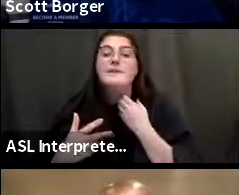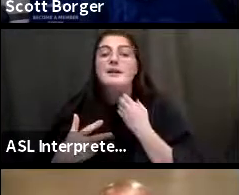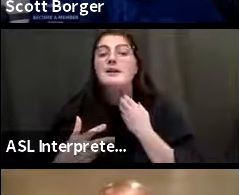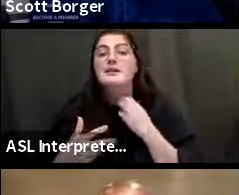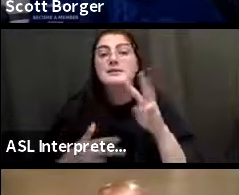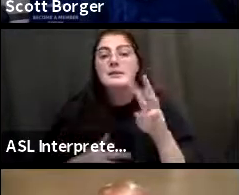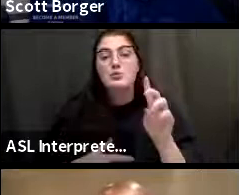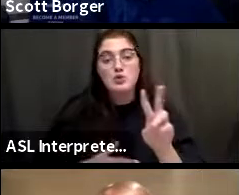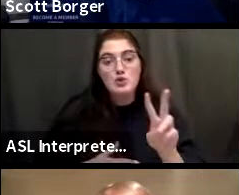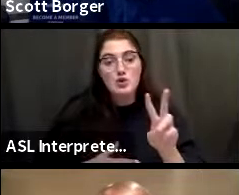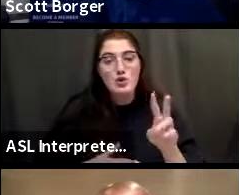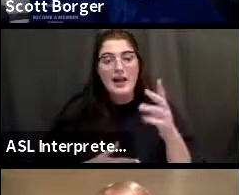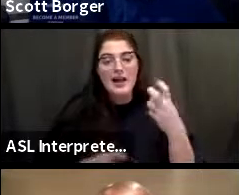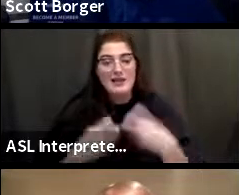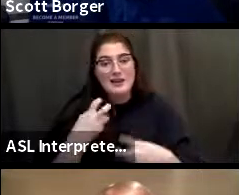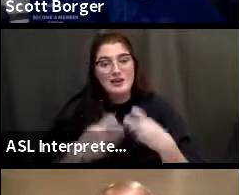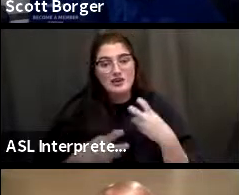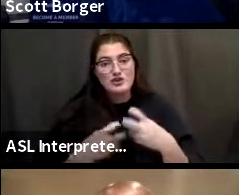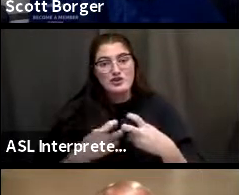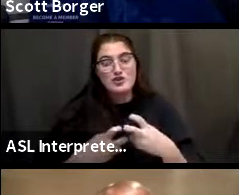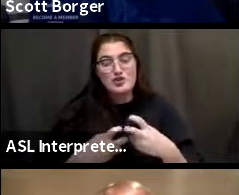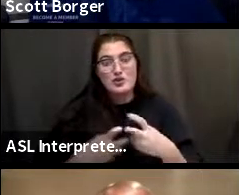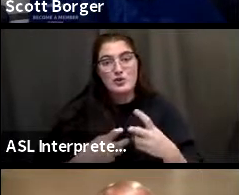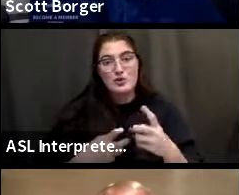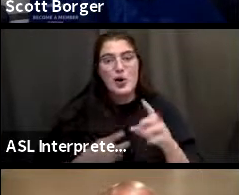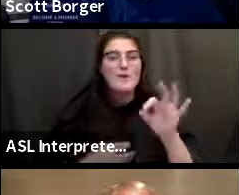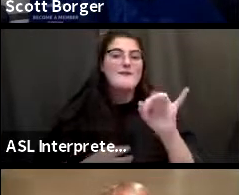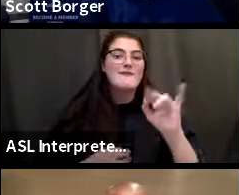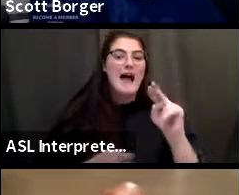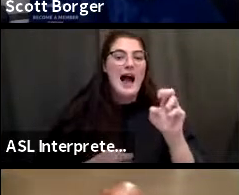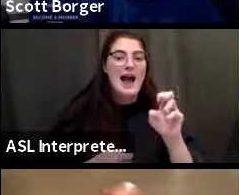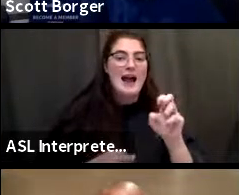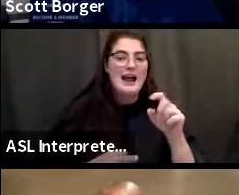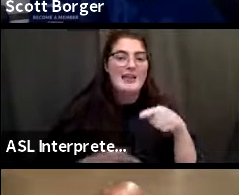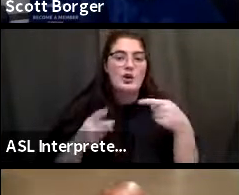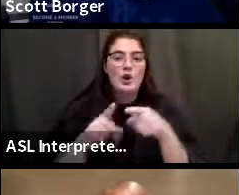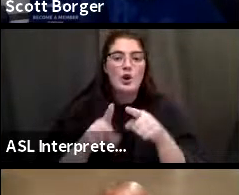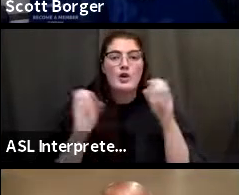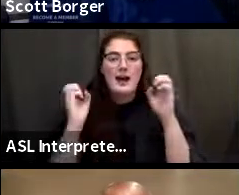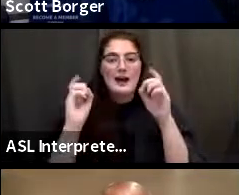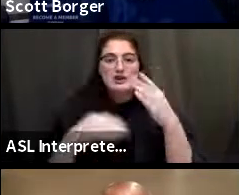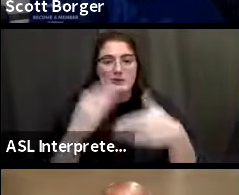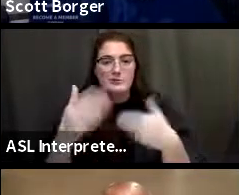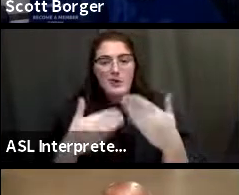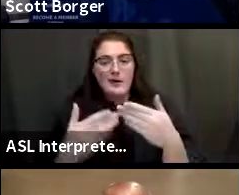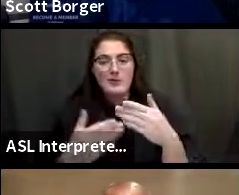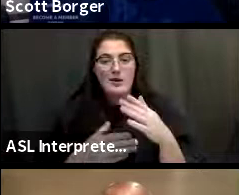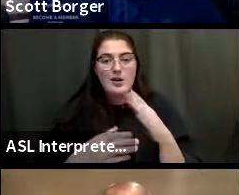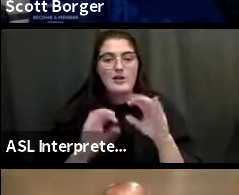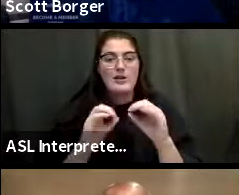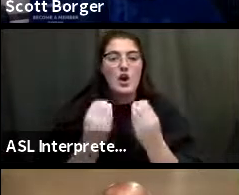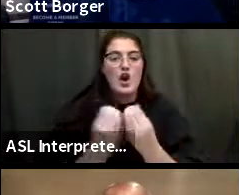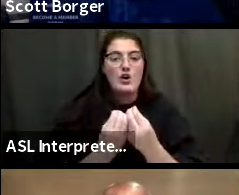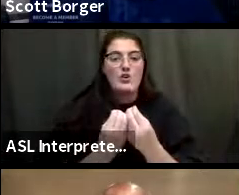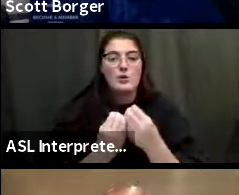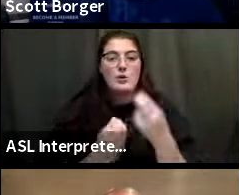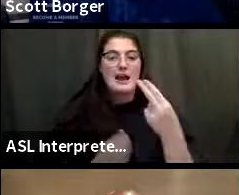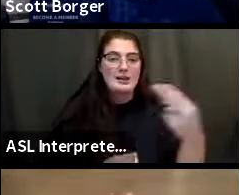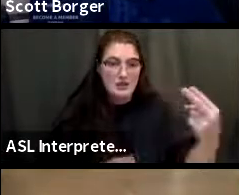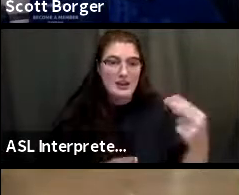and when we issue those fines, they have to go through the adjudication process at our OAH, Office of Administrative